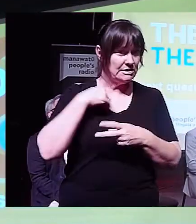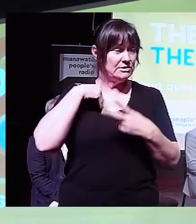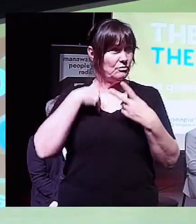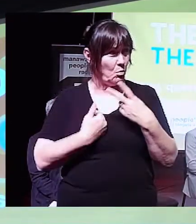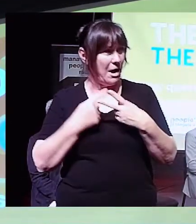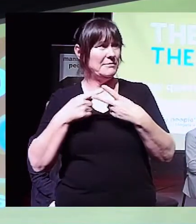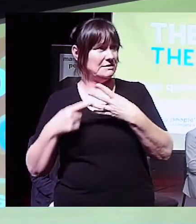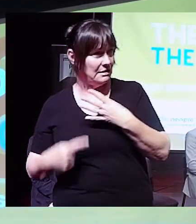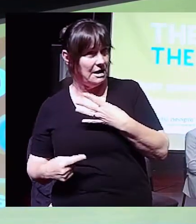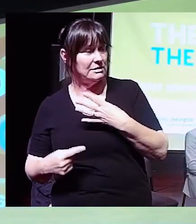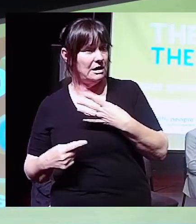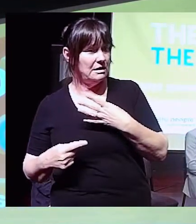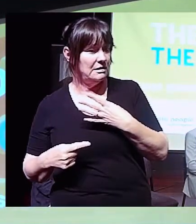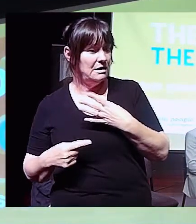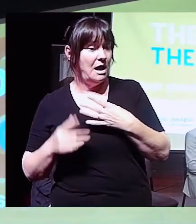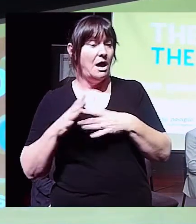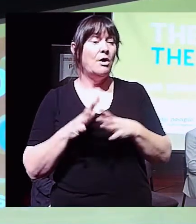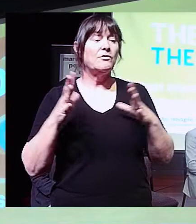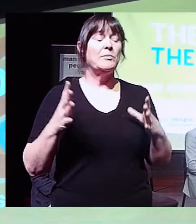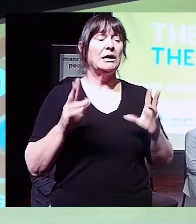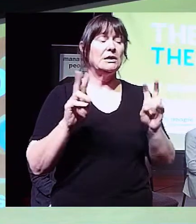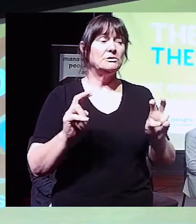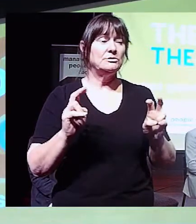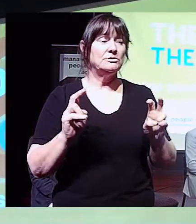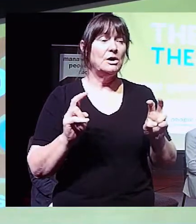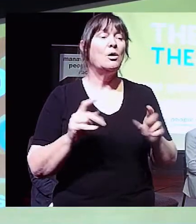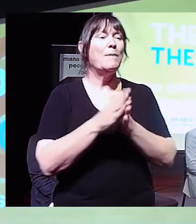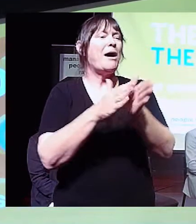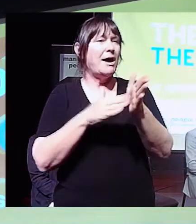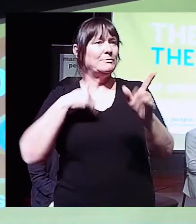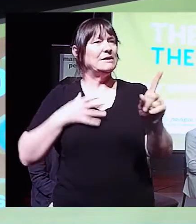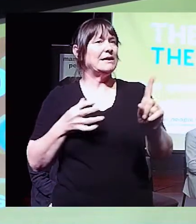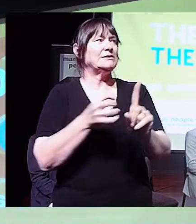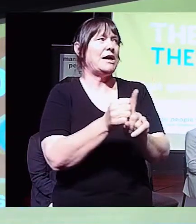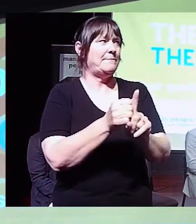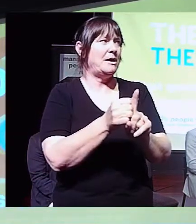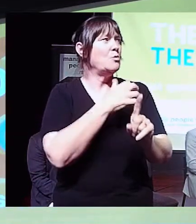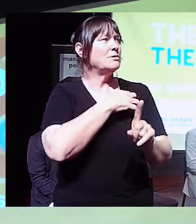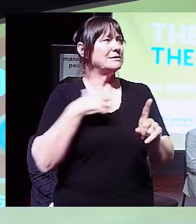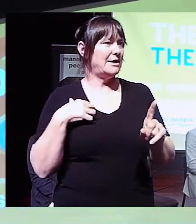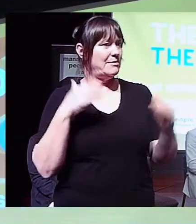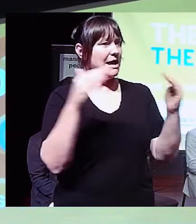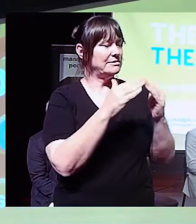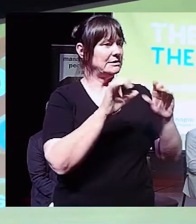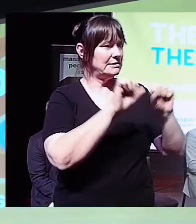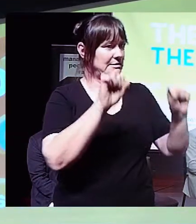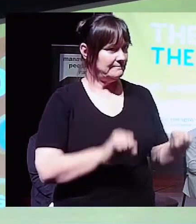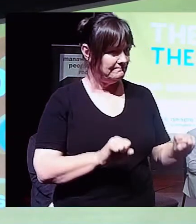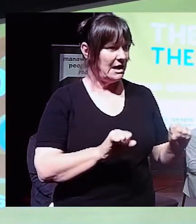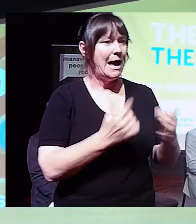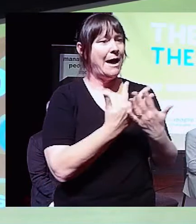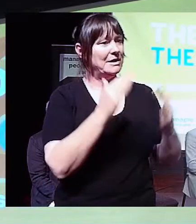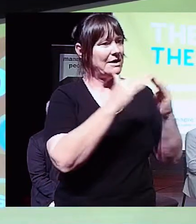etc. One of the big things is that we are playing catch up with the state housing system and the housing stock in that